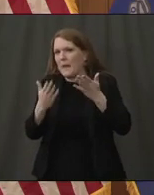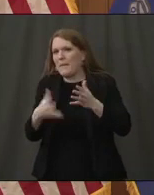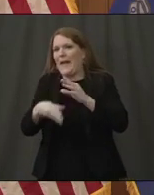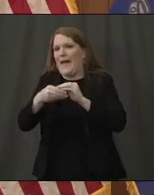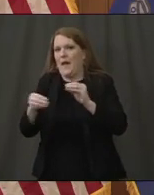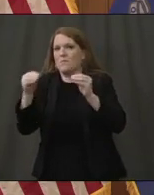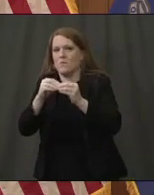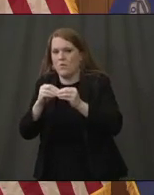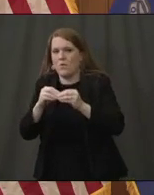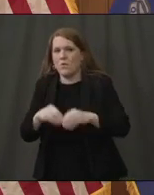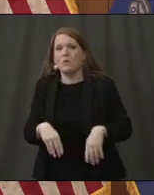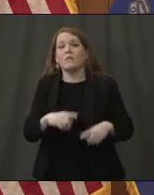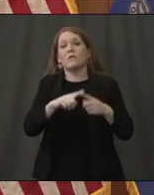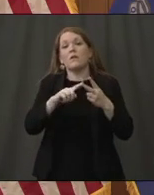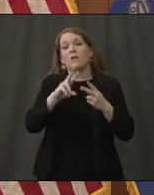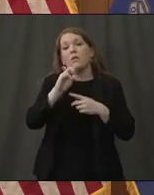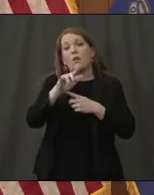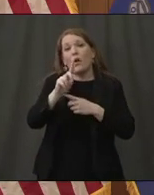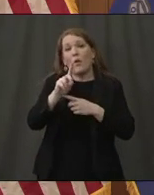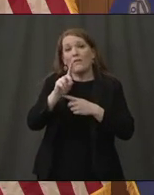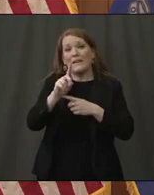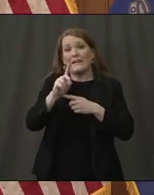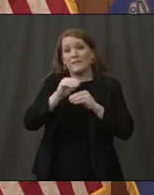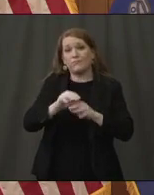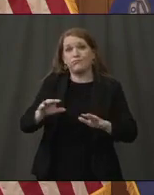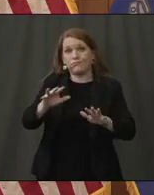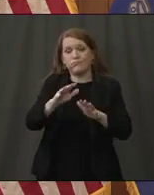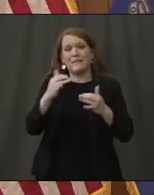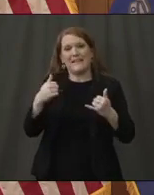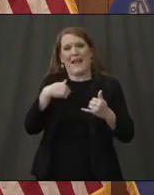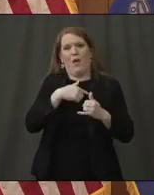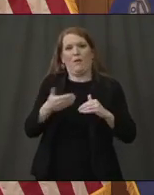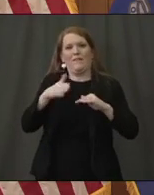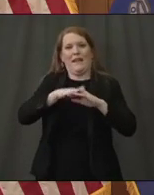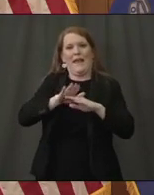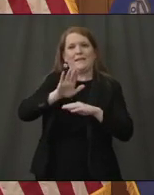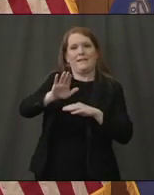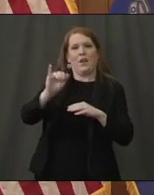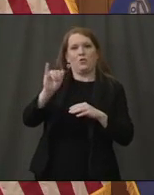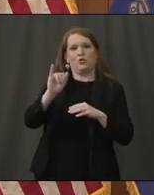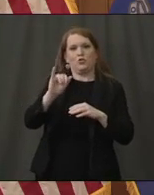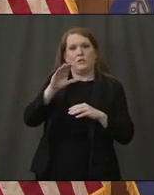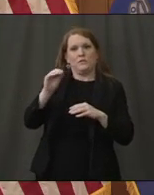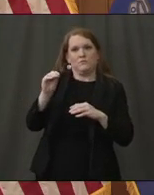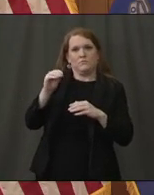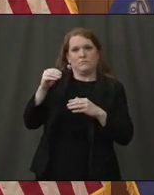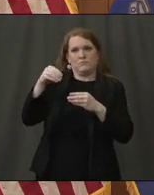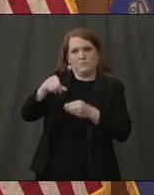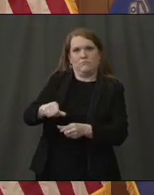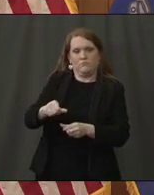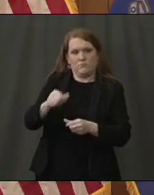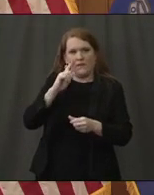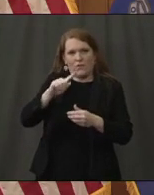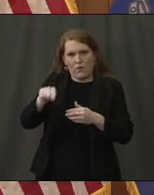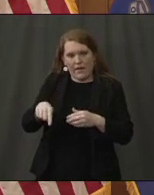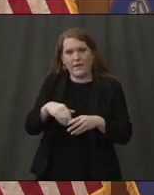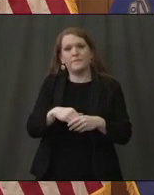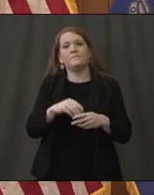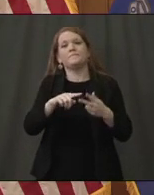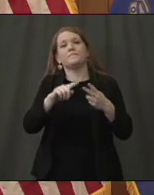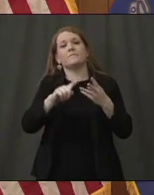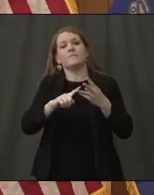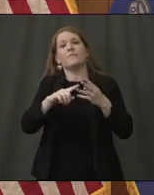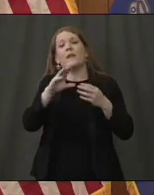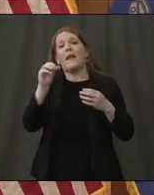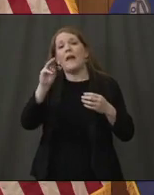obligations associated with medical services. We've enhanced the menu for the meal cycles. We've maintained laundry and